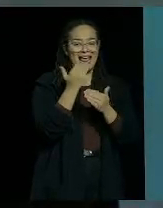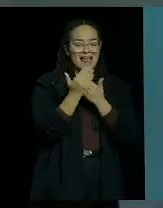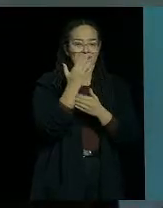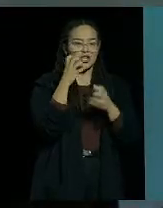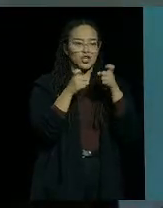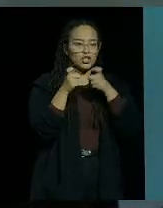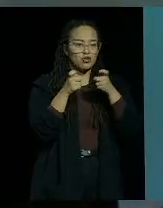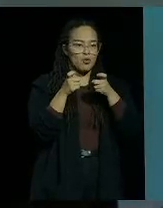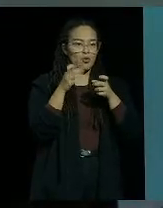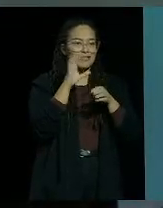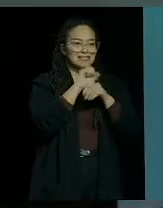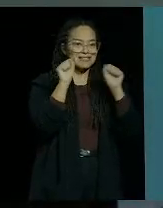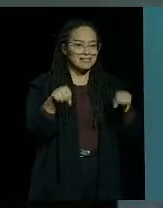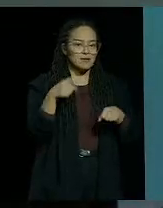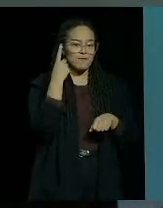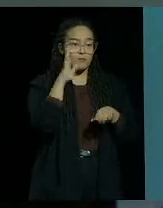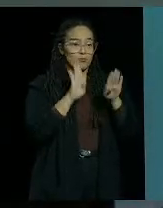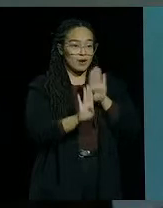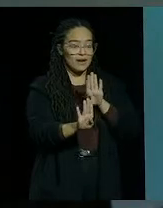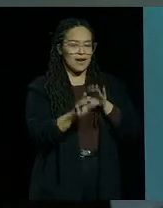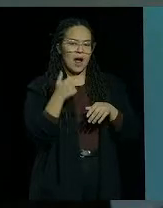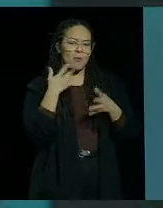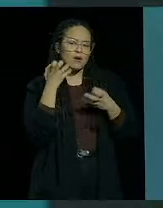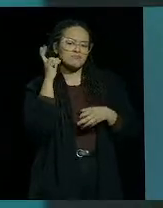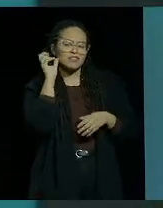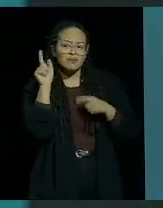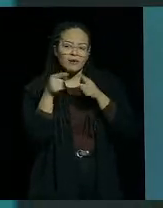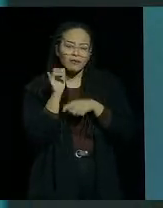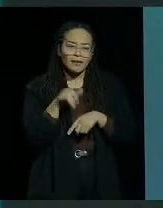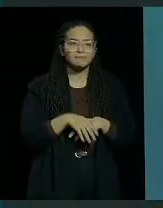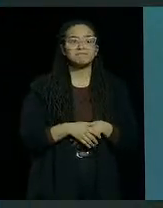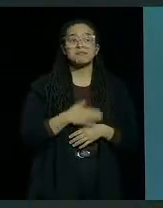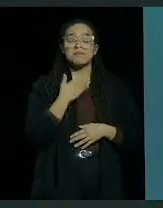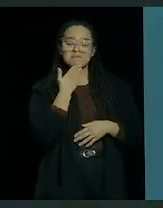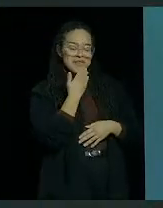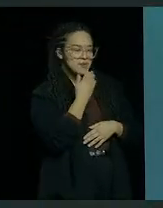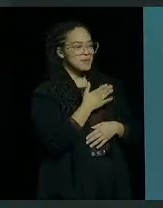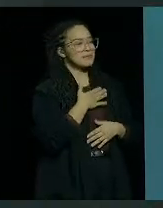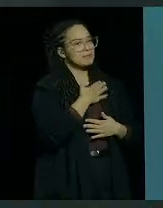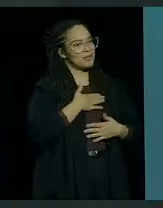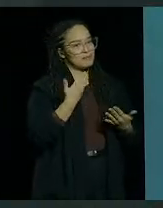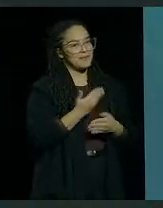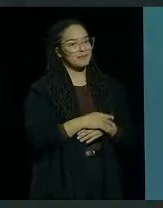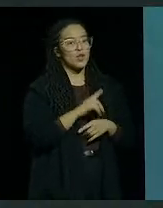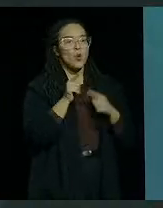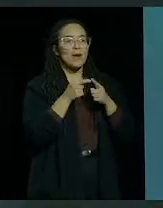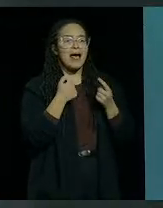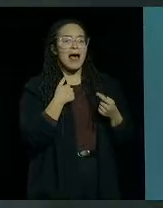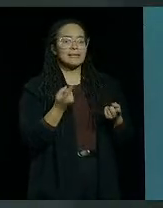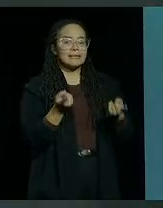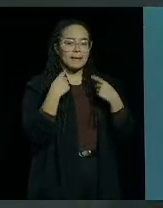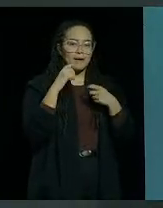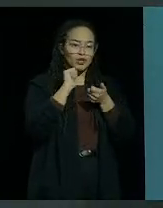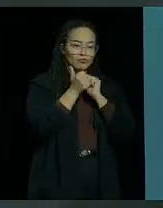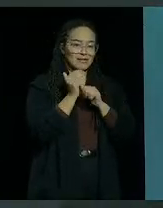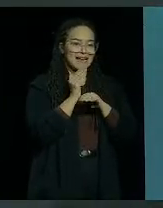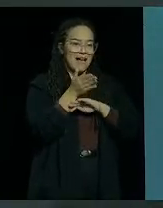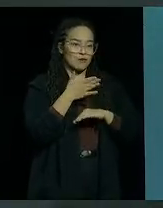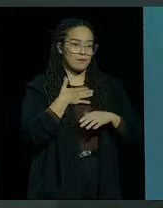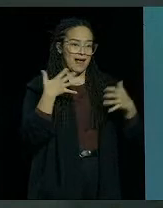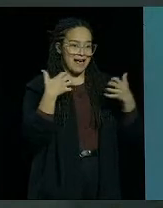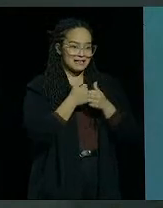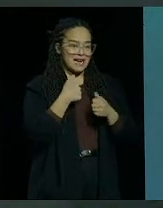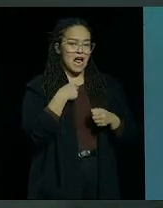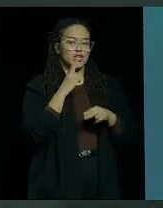about the system and what it's enabled for you. Yeah, thanks, Paul. It's a pleasure to be here. When I first returned to racing with hand controls after my accident, I used